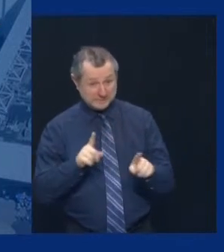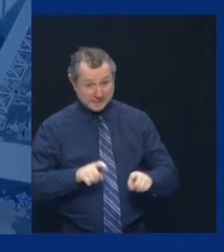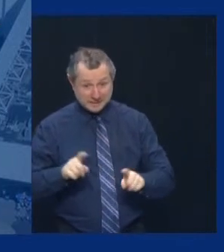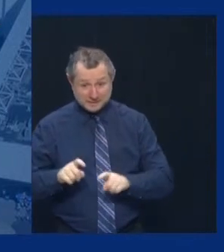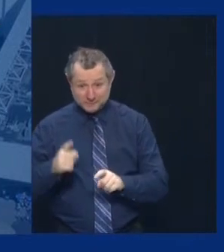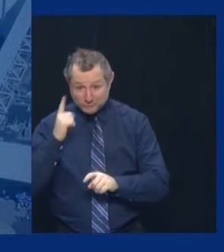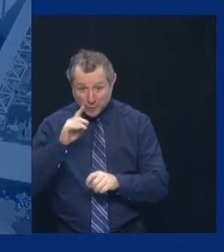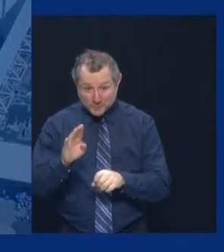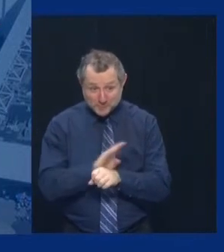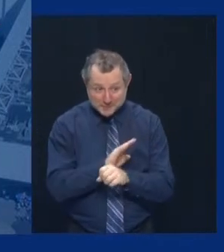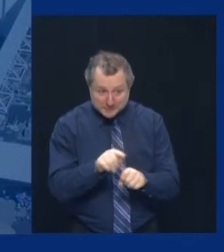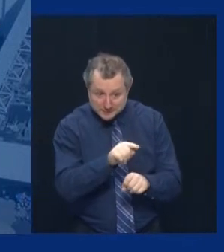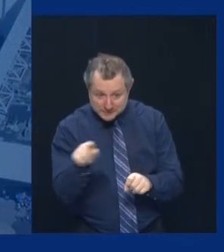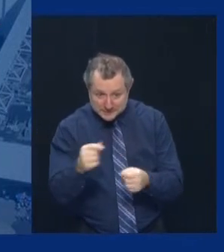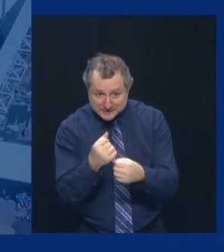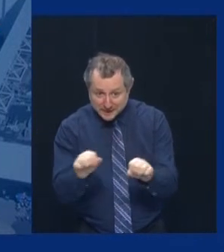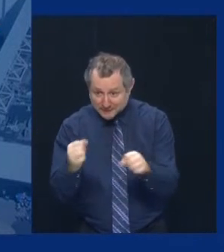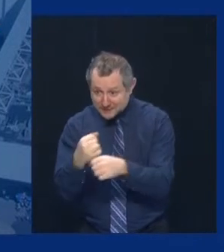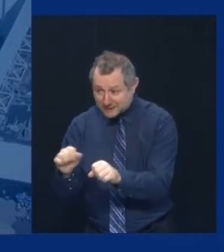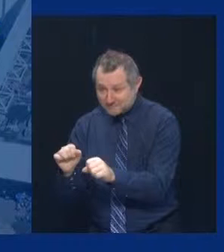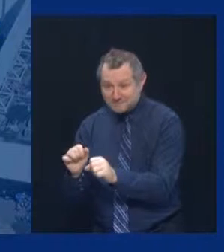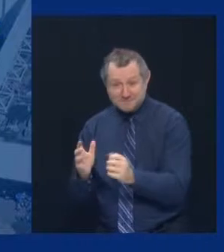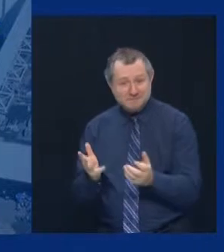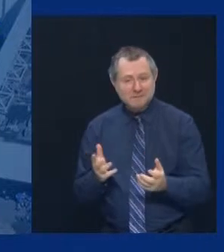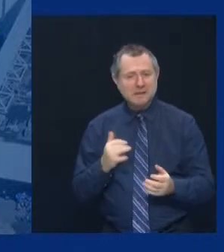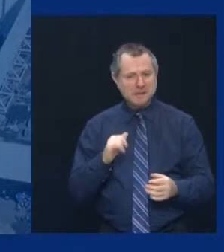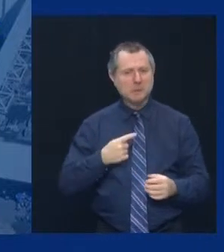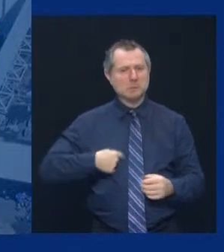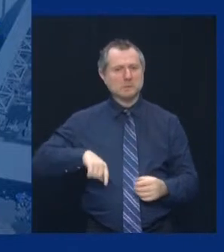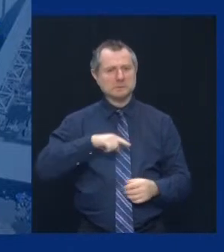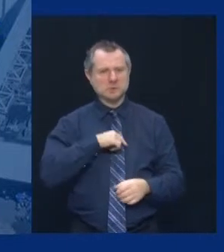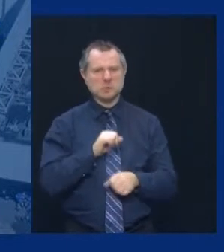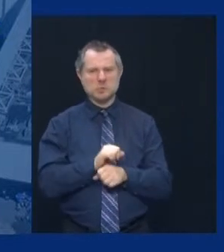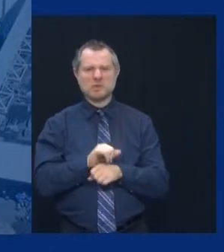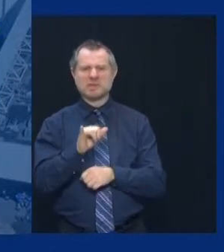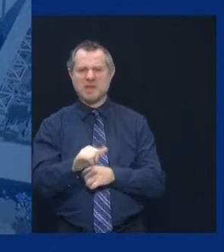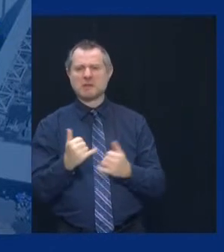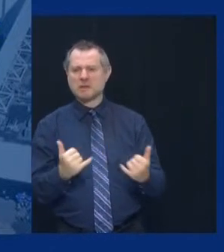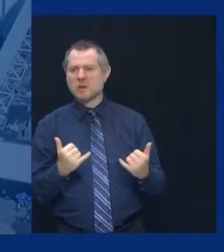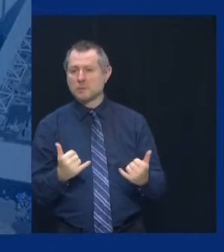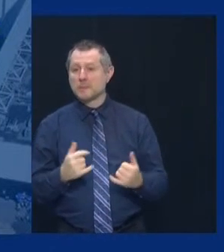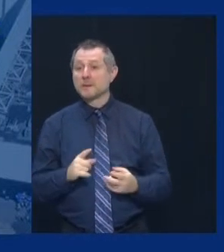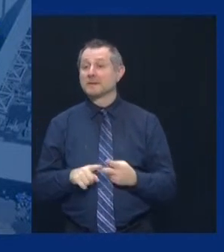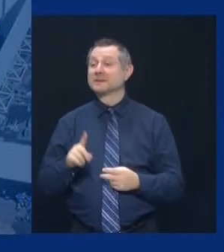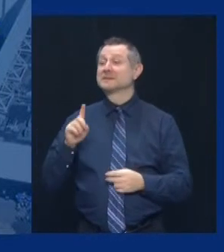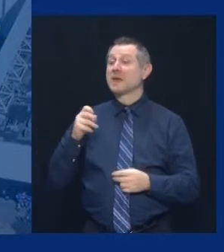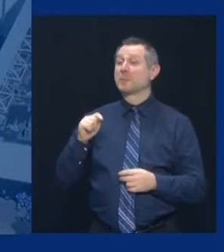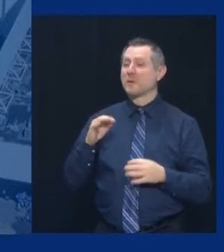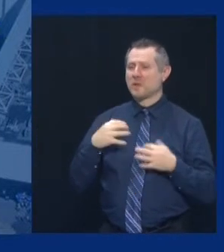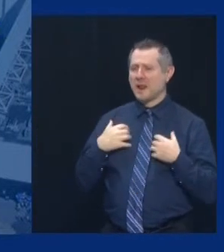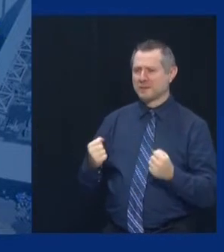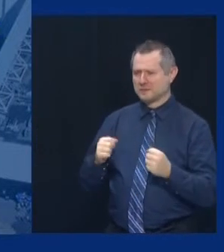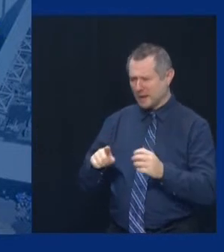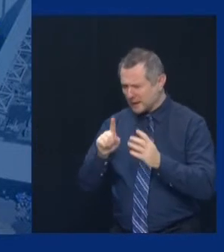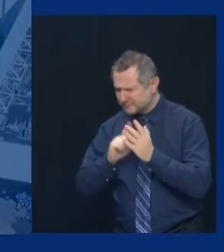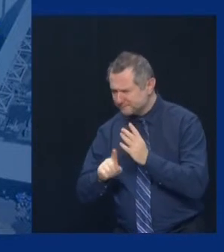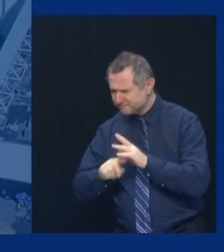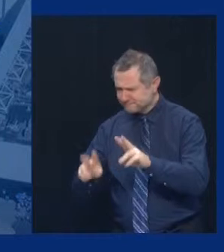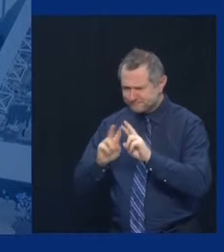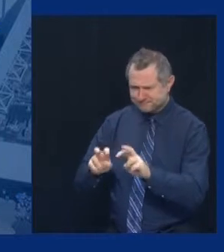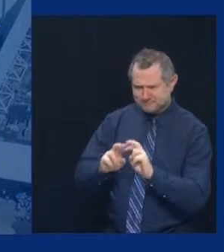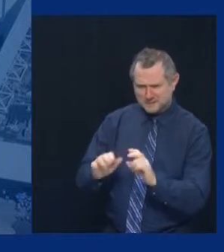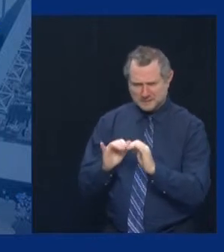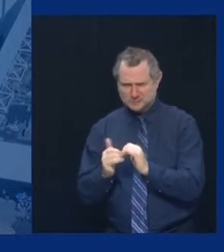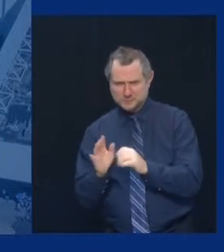businesses safely? And that's what we're working on, and that's what the Department of Health is working on. Well,